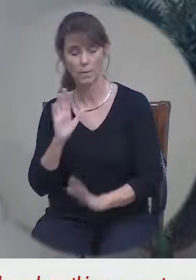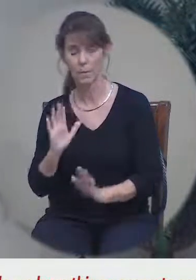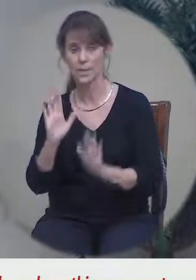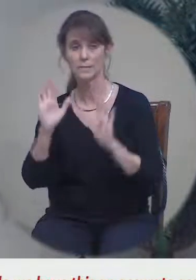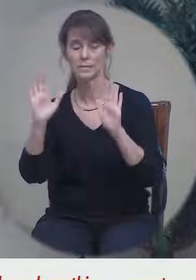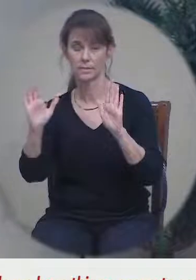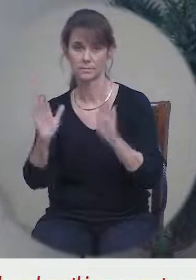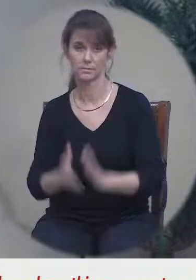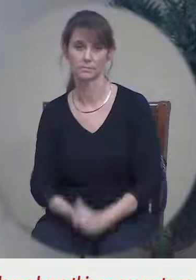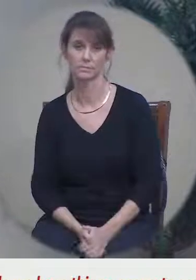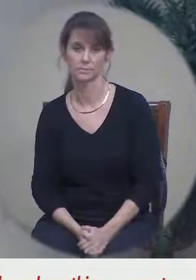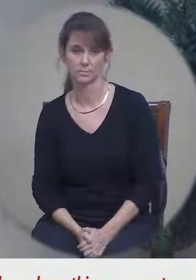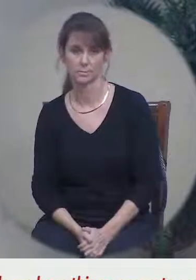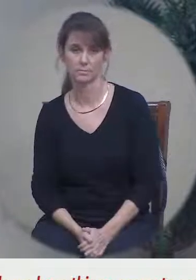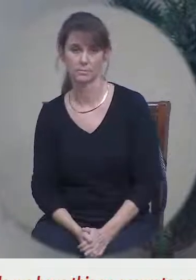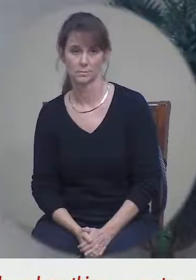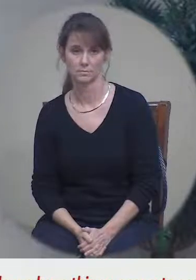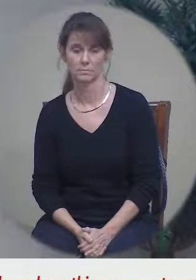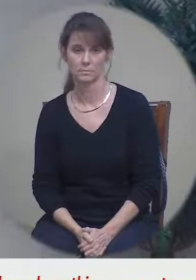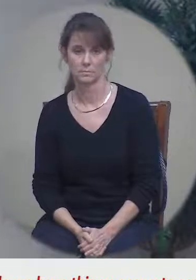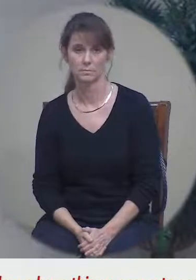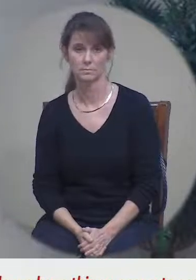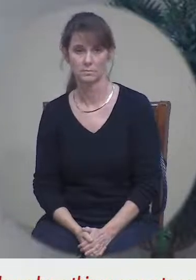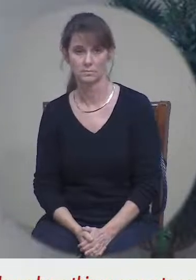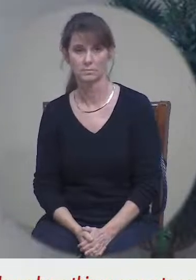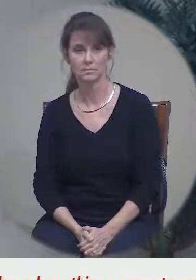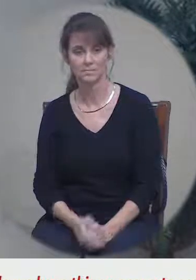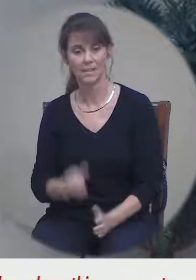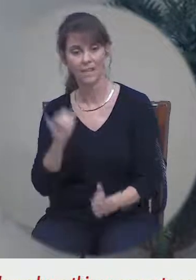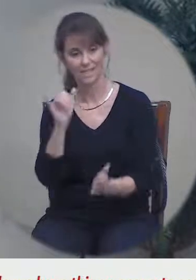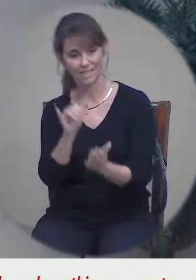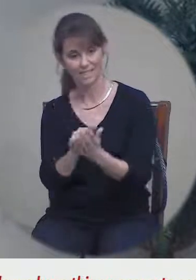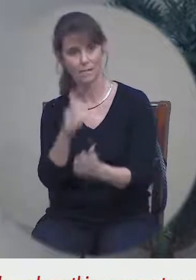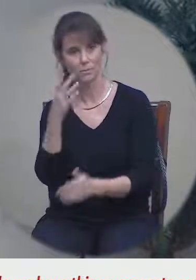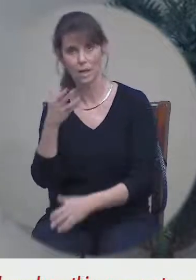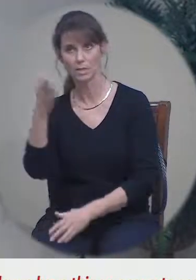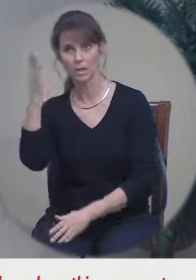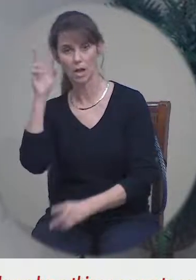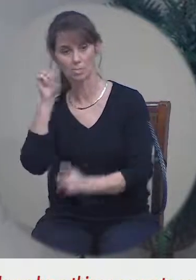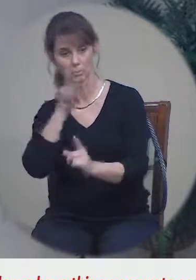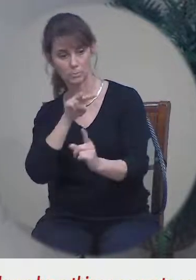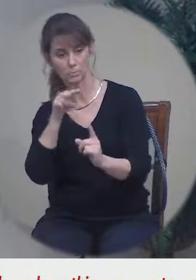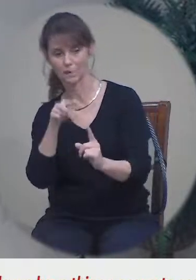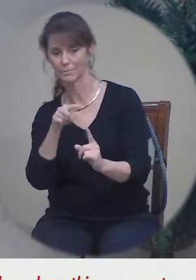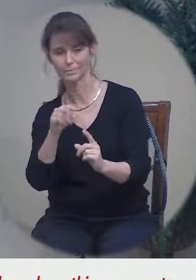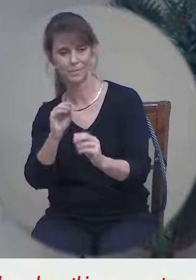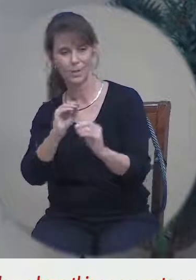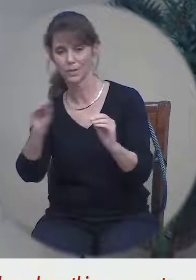to think about. And no wonder God would say, there's no one like him on all the earth.